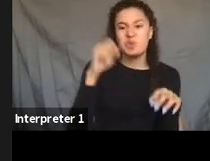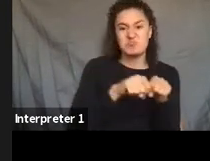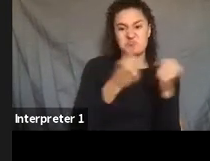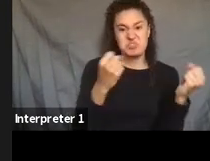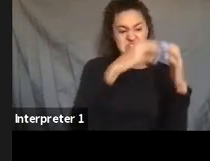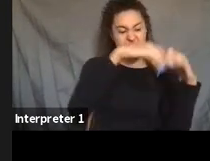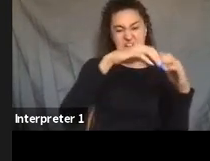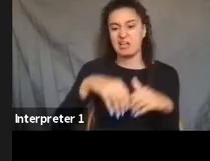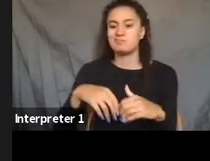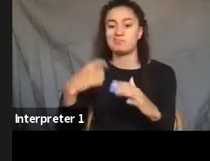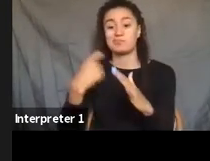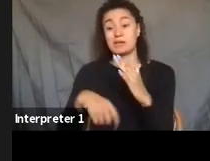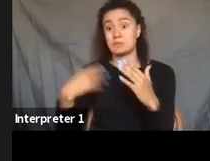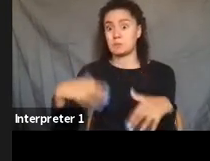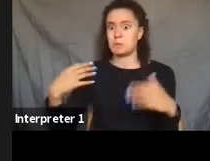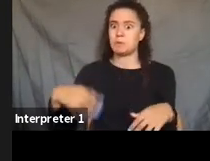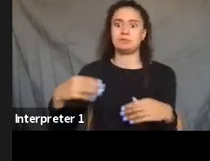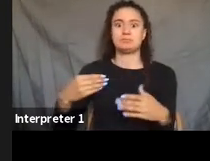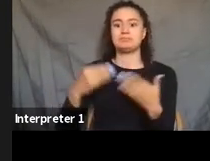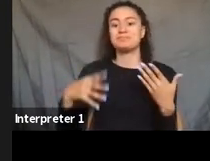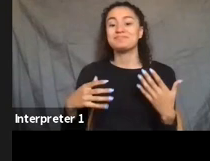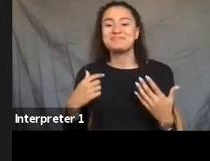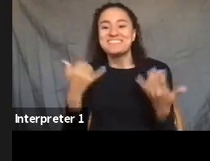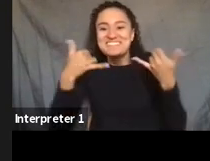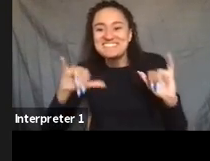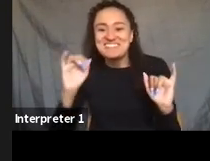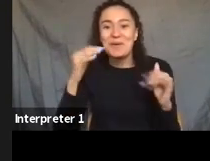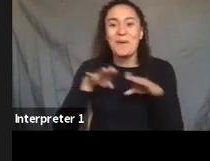price. And we're still here.